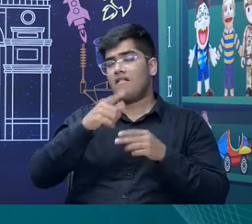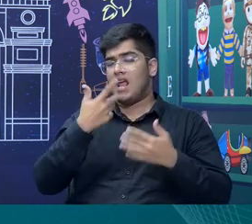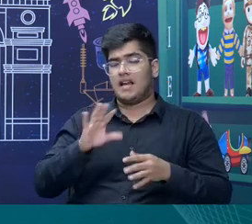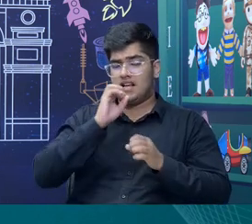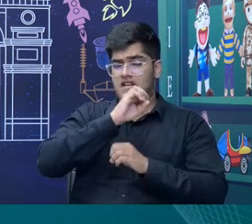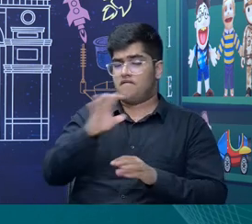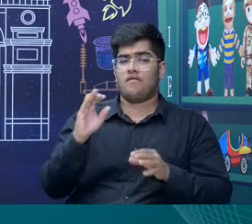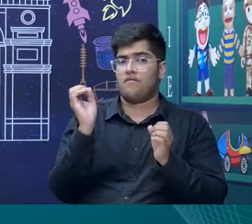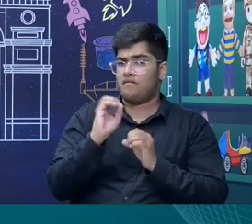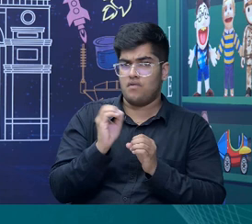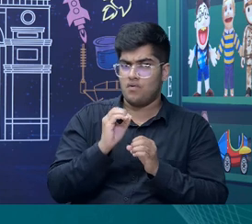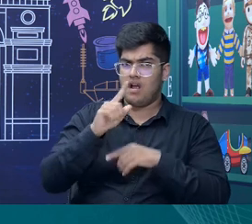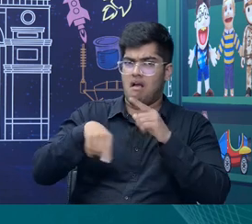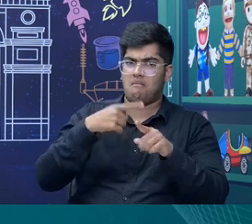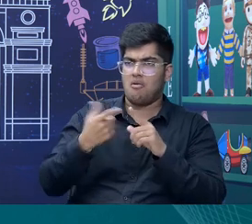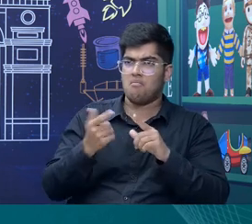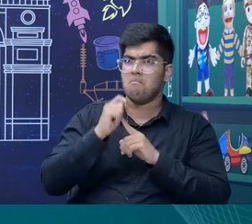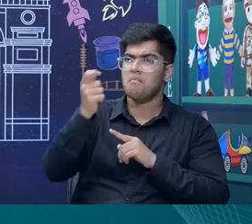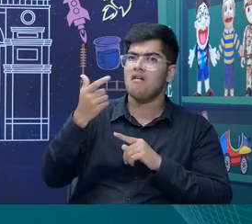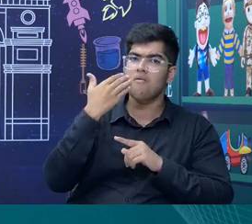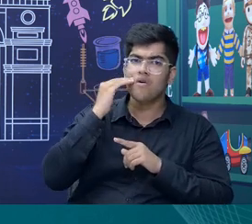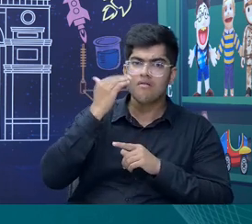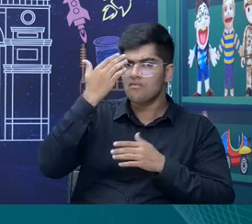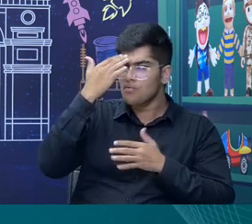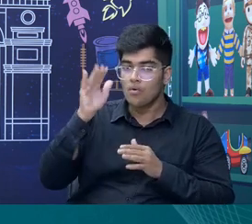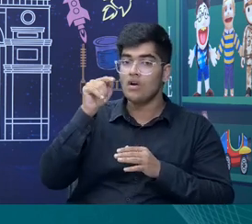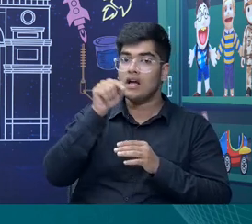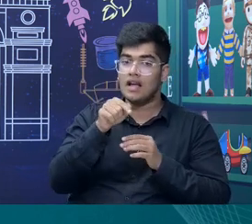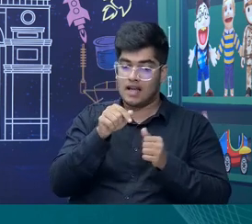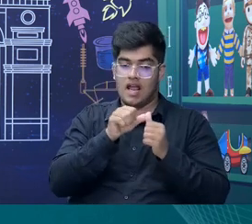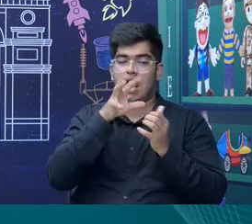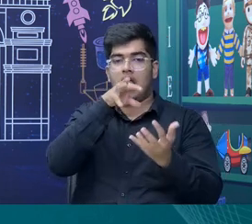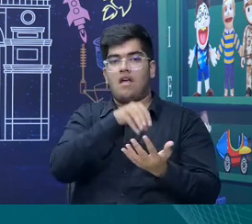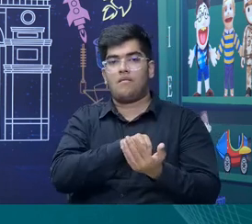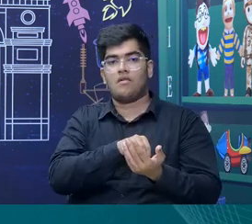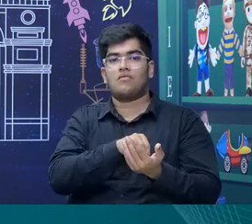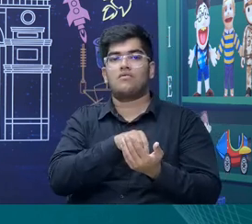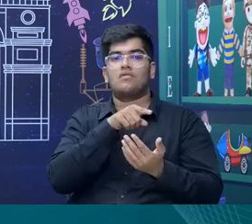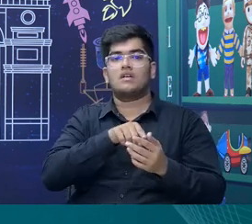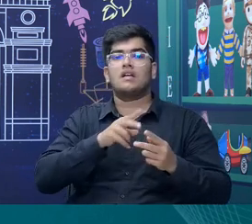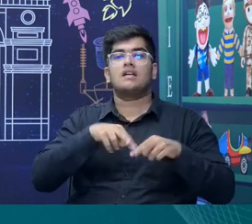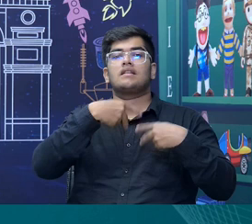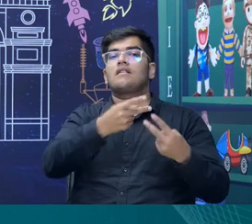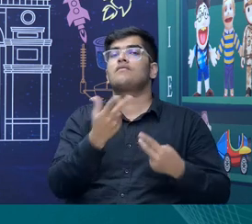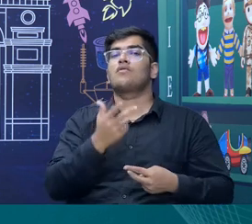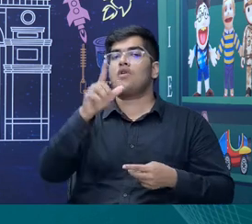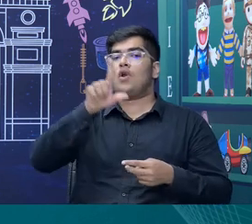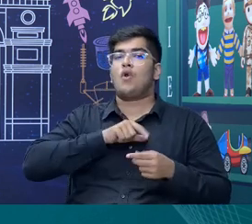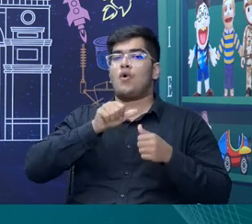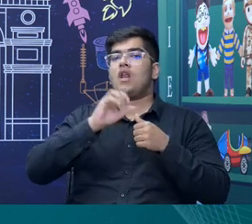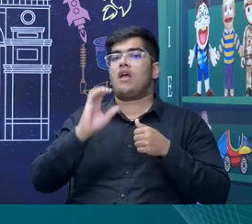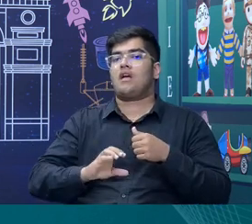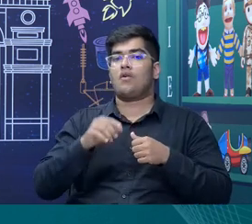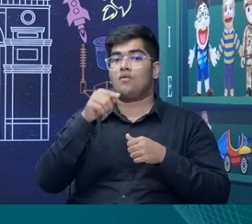information regarding payment then this amount will be transferred to his Loan account and